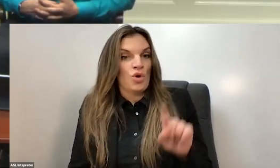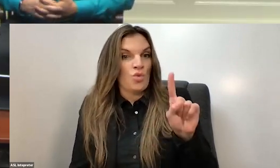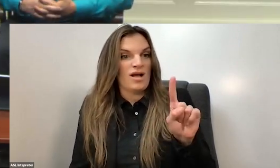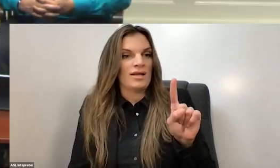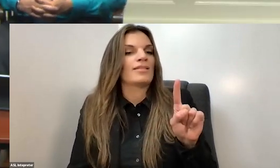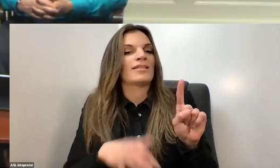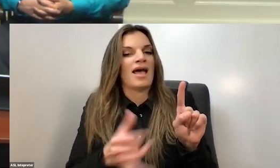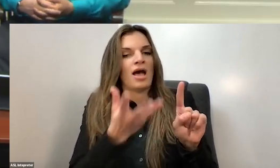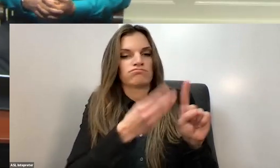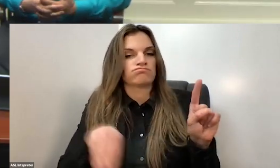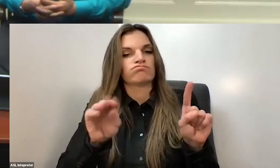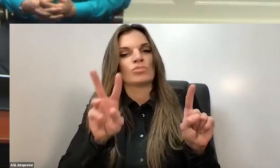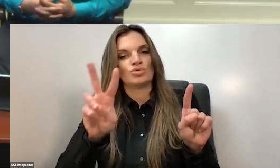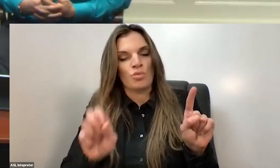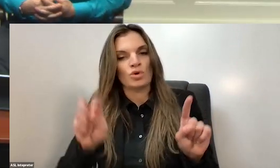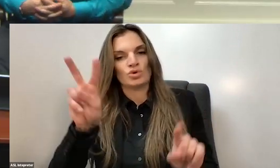And so, you know,